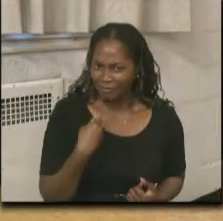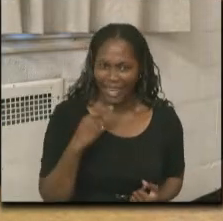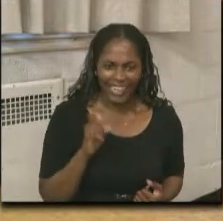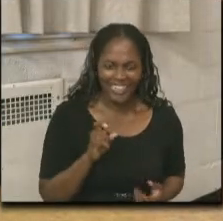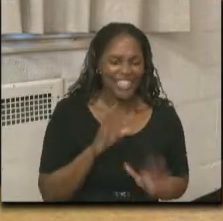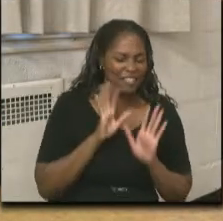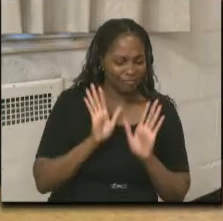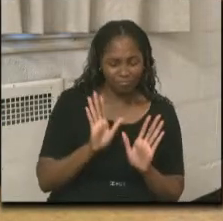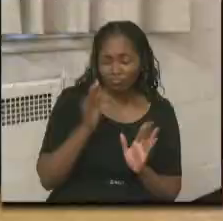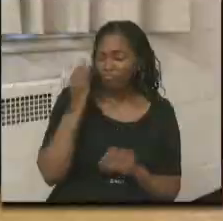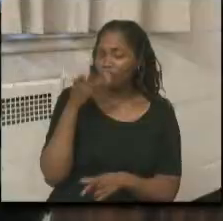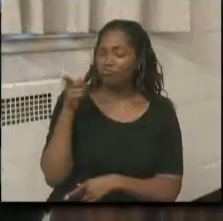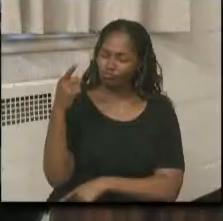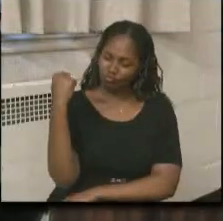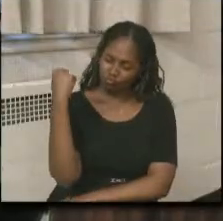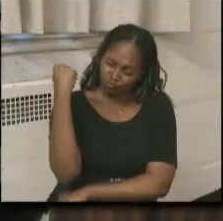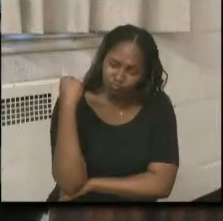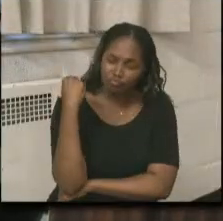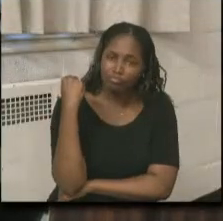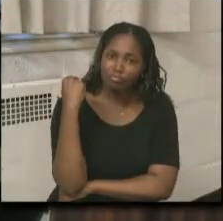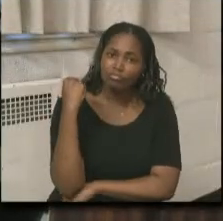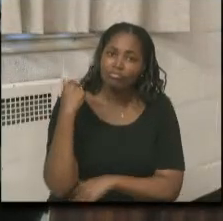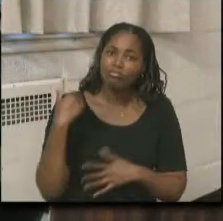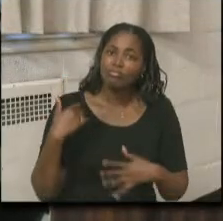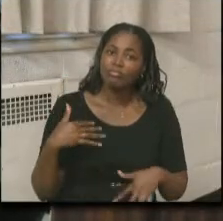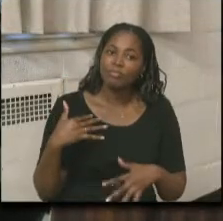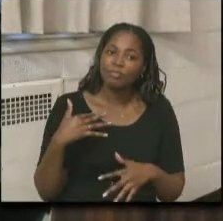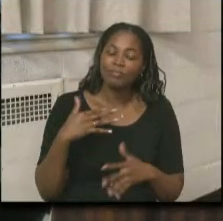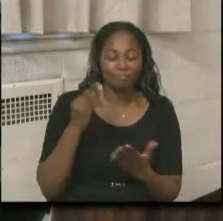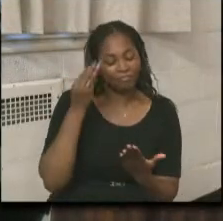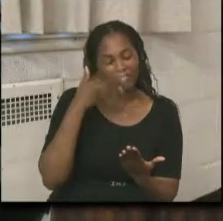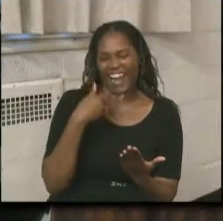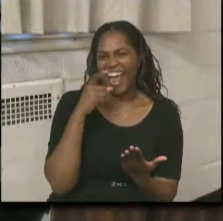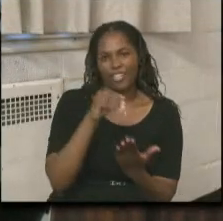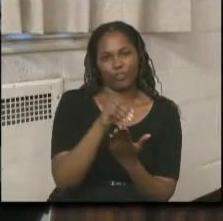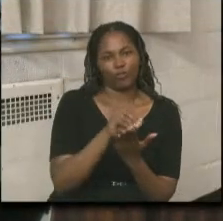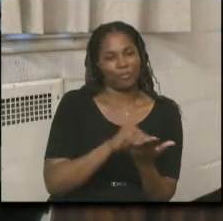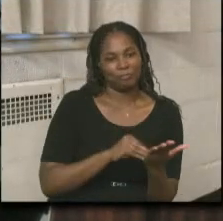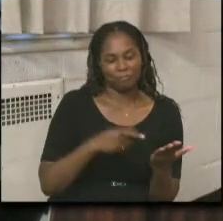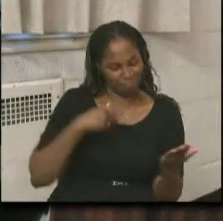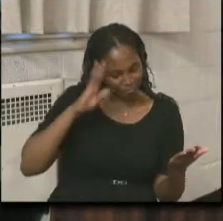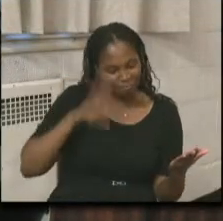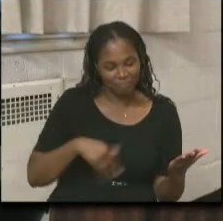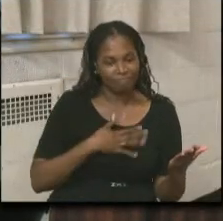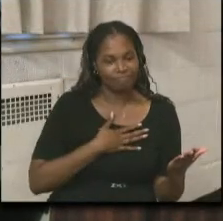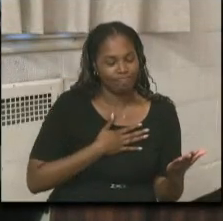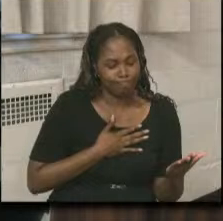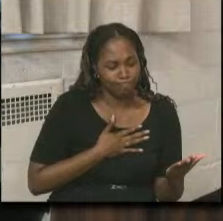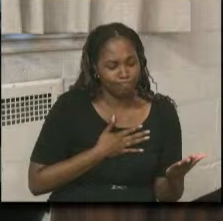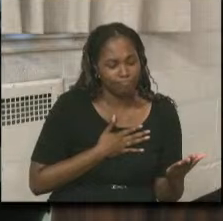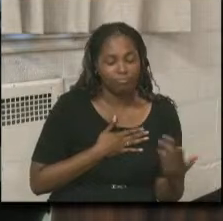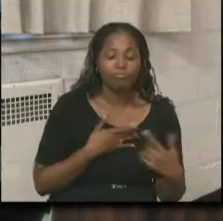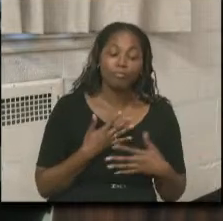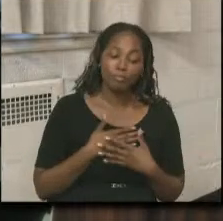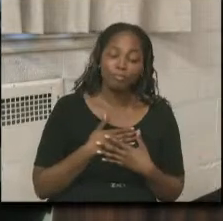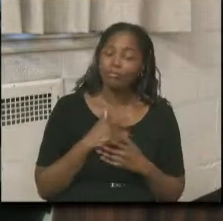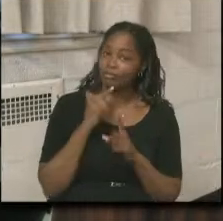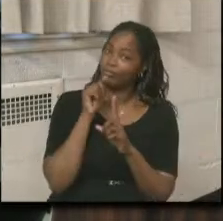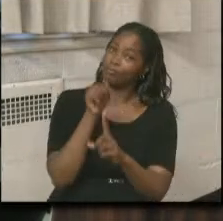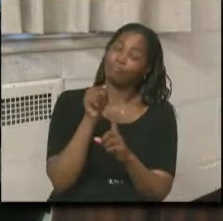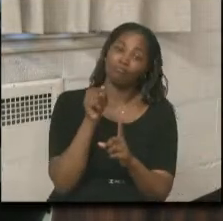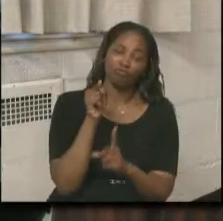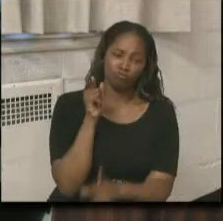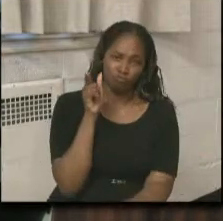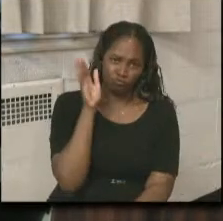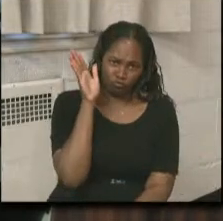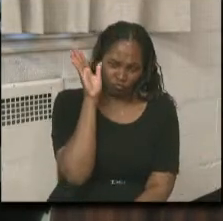are a strong pillar. I had to write this down because I knew. You are resilient. You